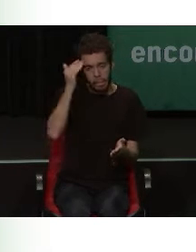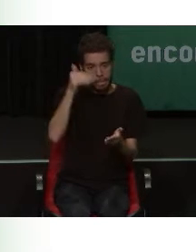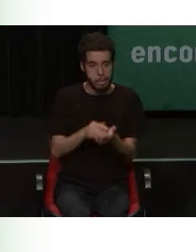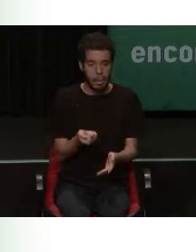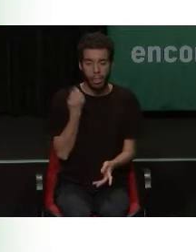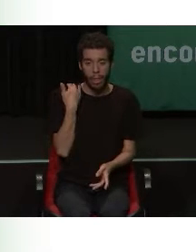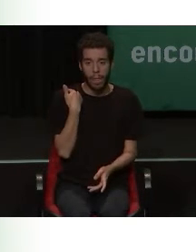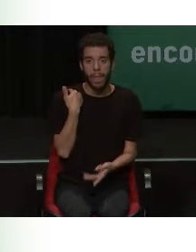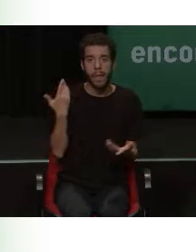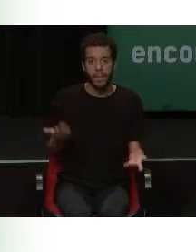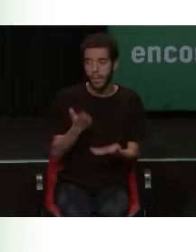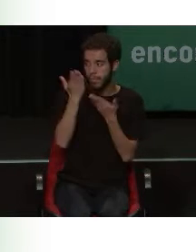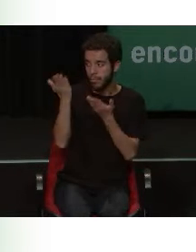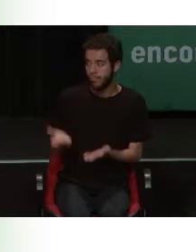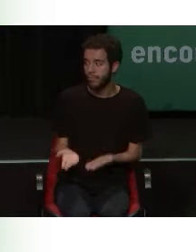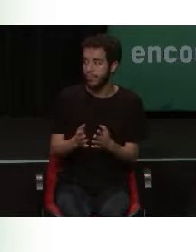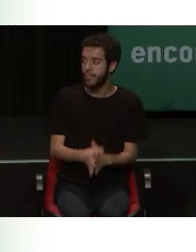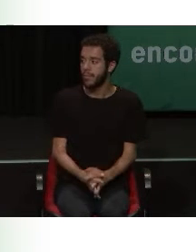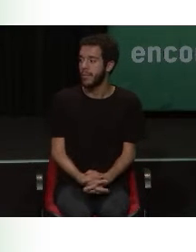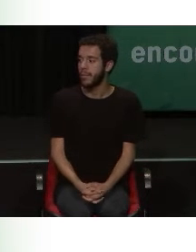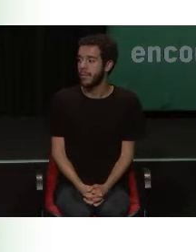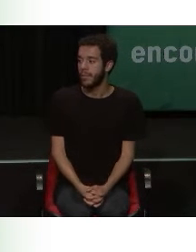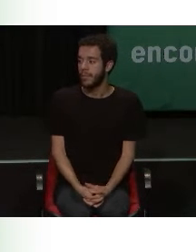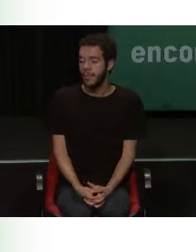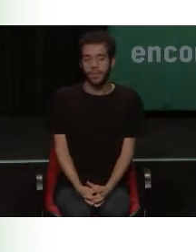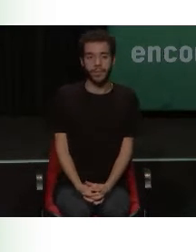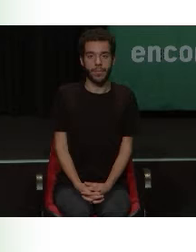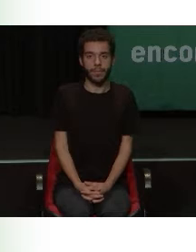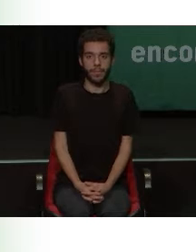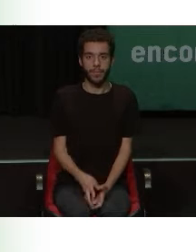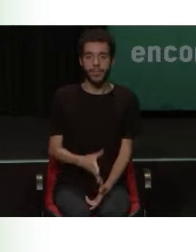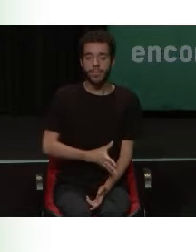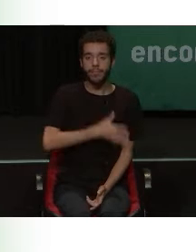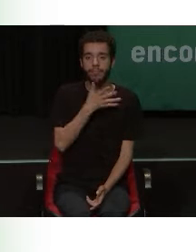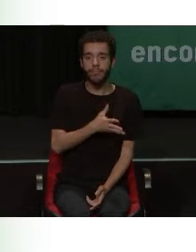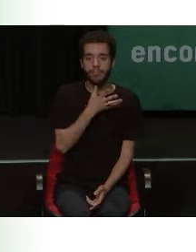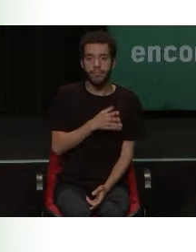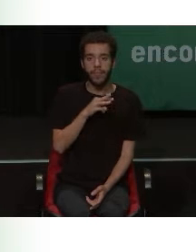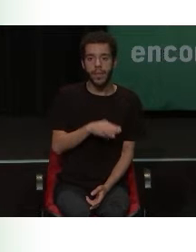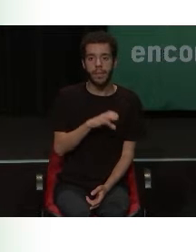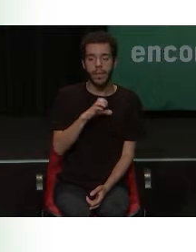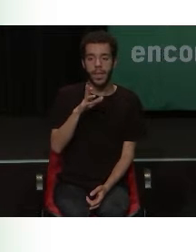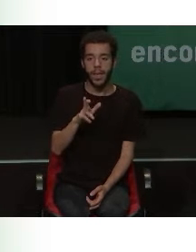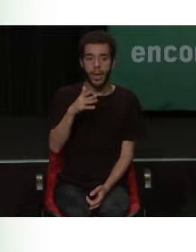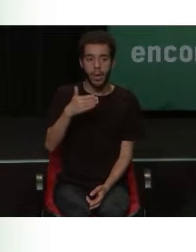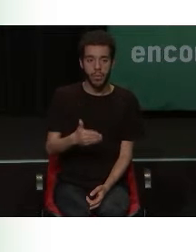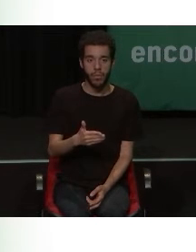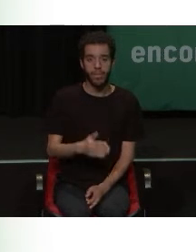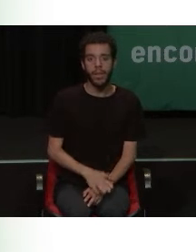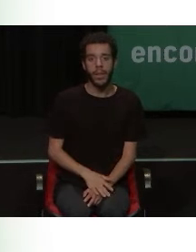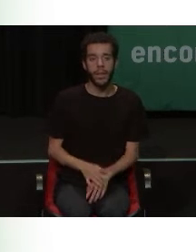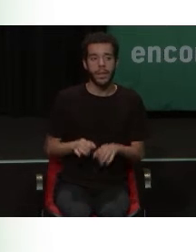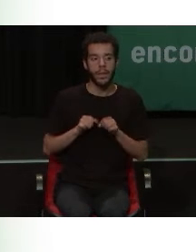As recent outputs, I'd like to report the description of